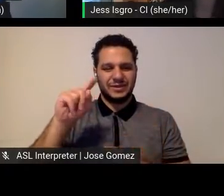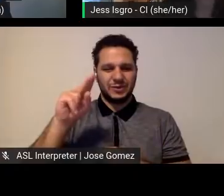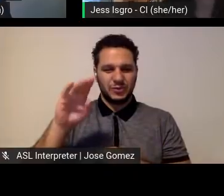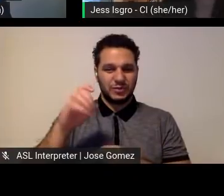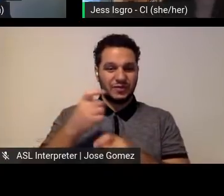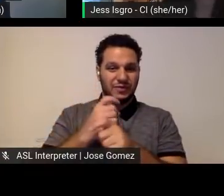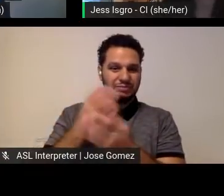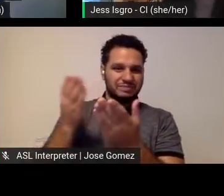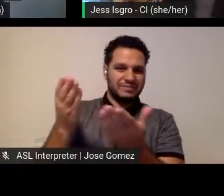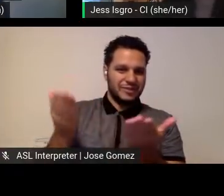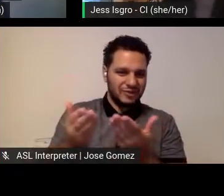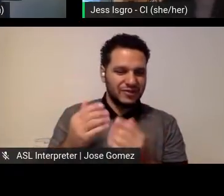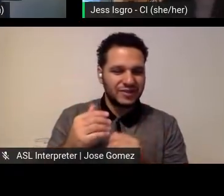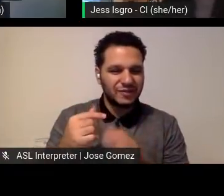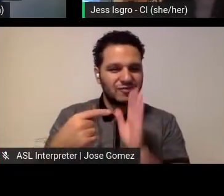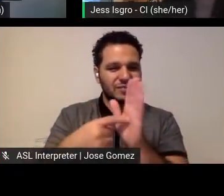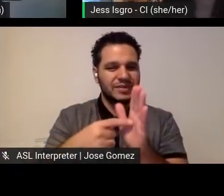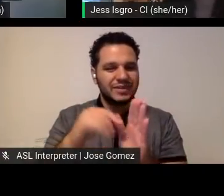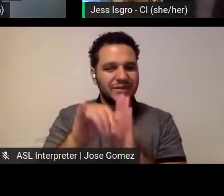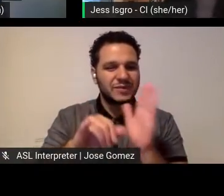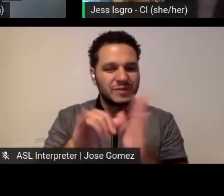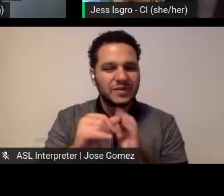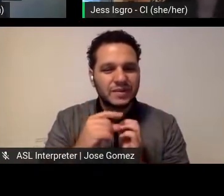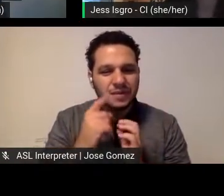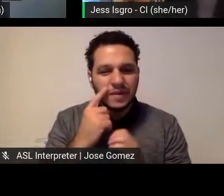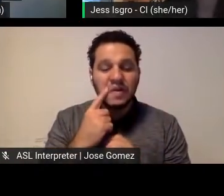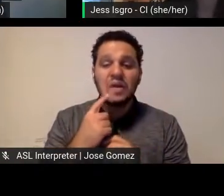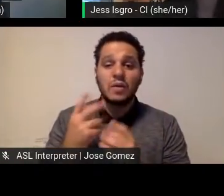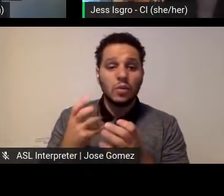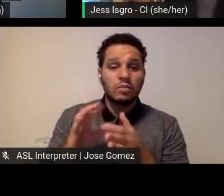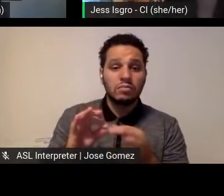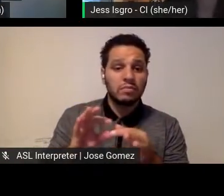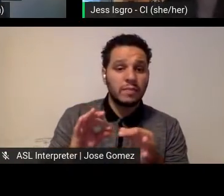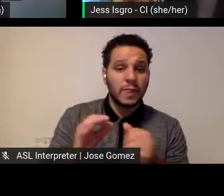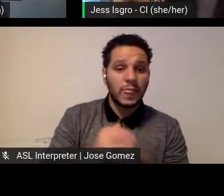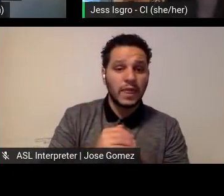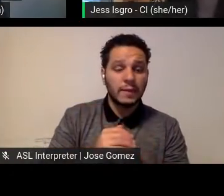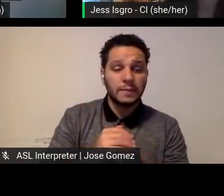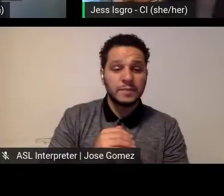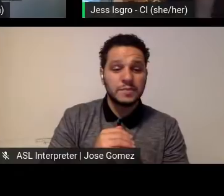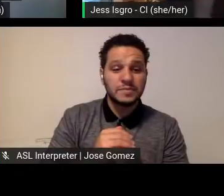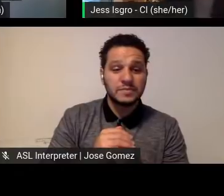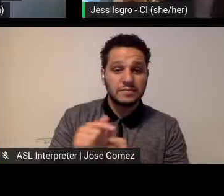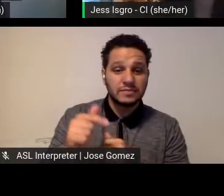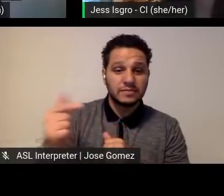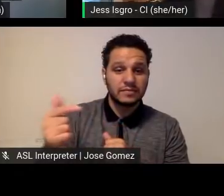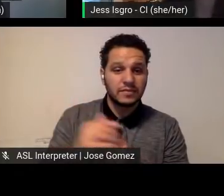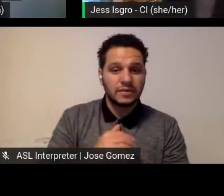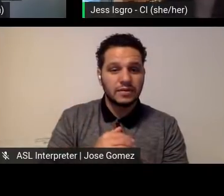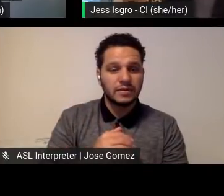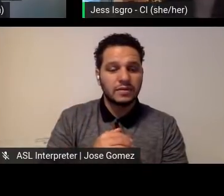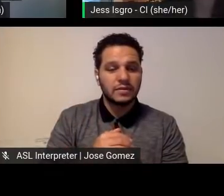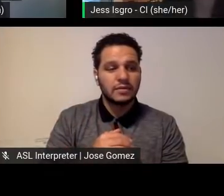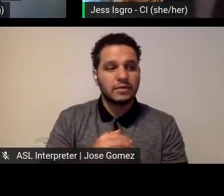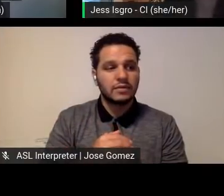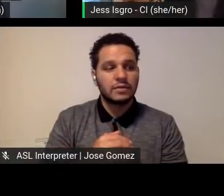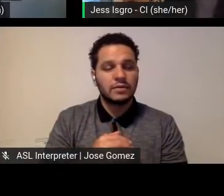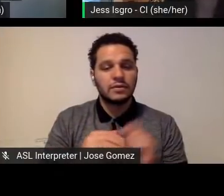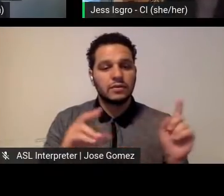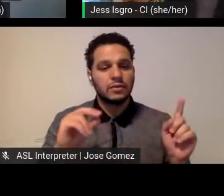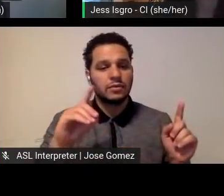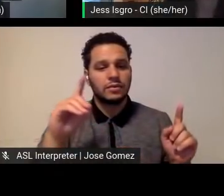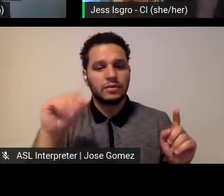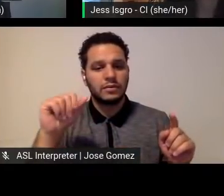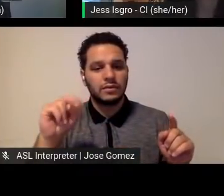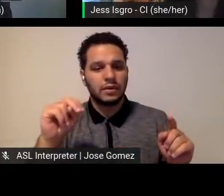you. I don't know, Ben, if you wanted to add anything to that. Whoa. No. Dan knows much more about